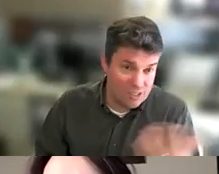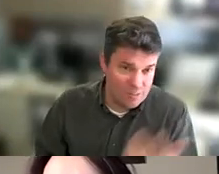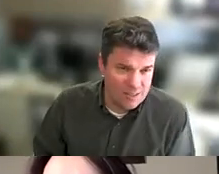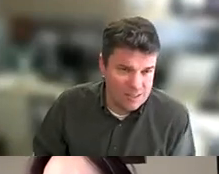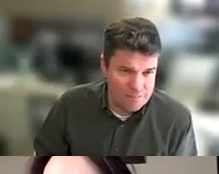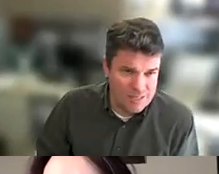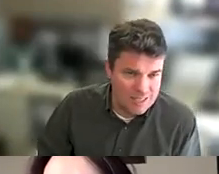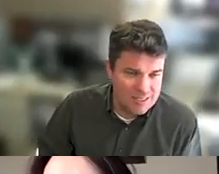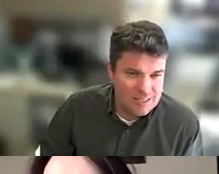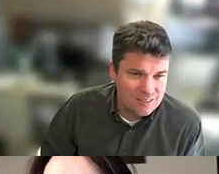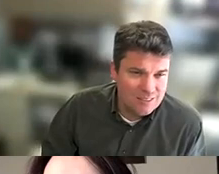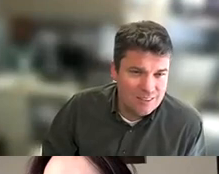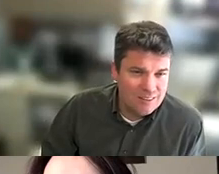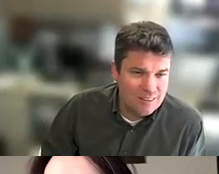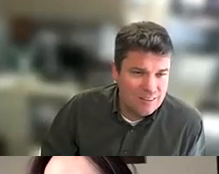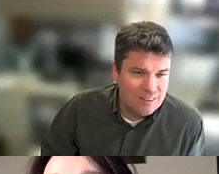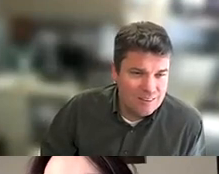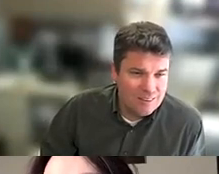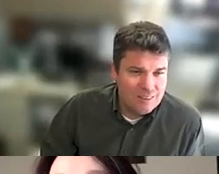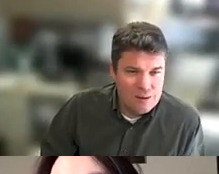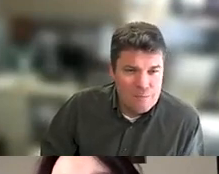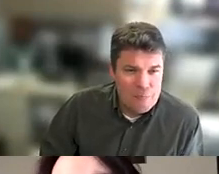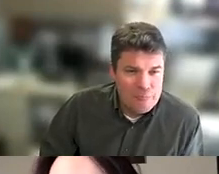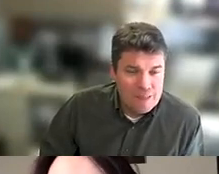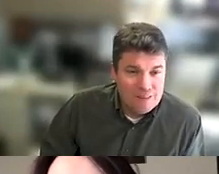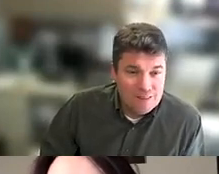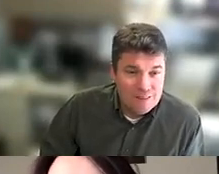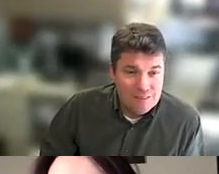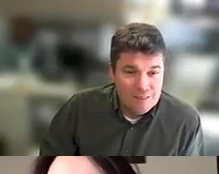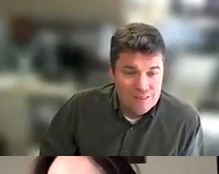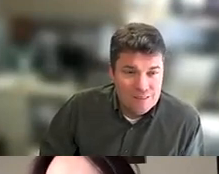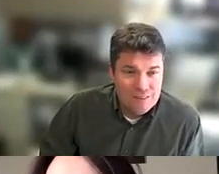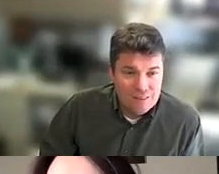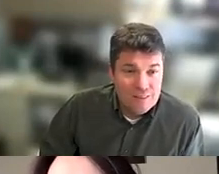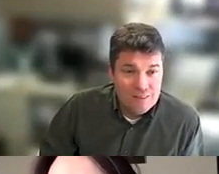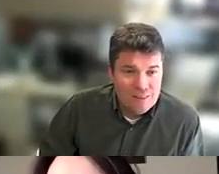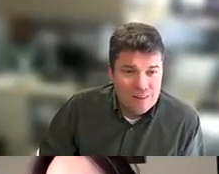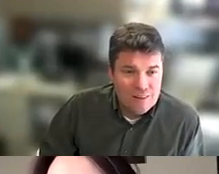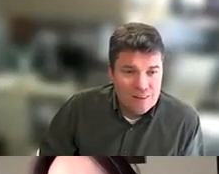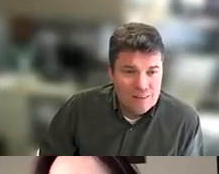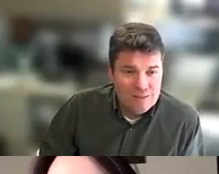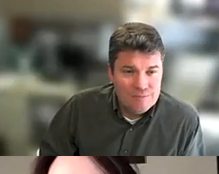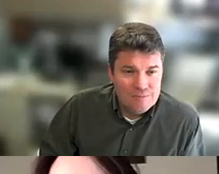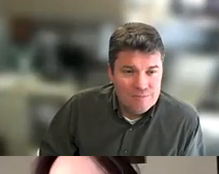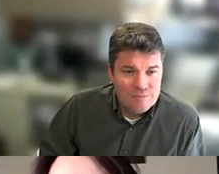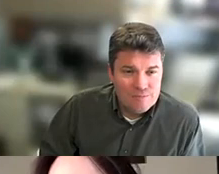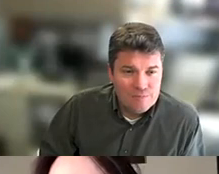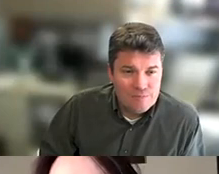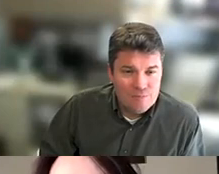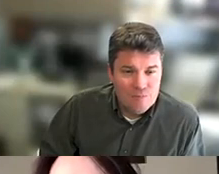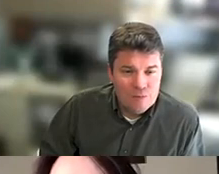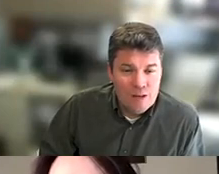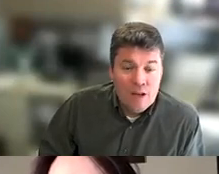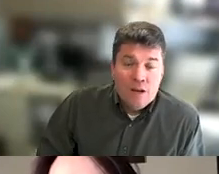that unless there's something else I'm missing. No, that is great. Thank you. How would we refer someone to